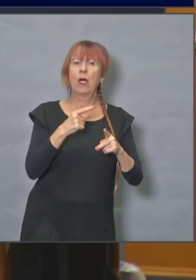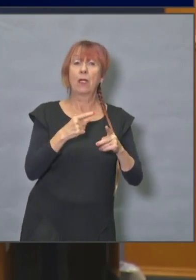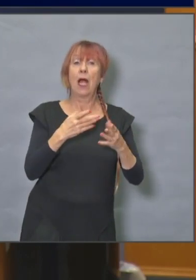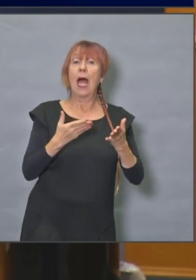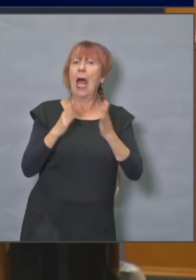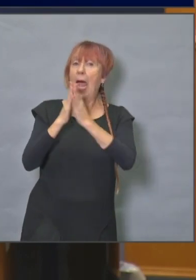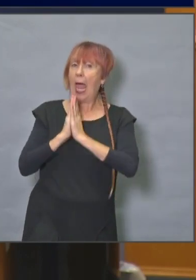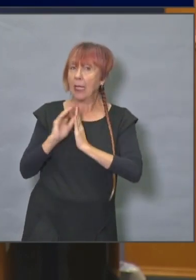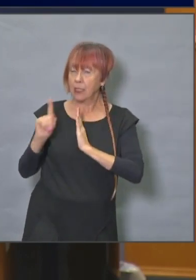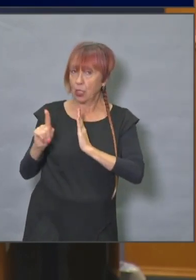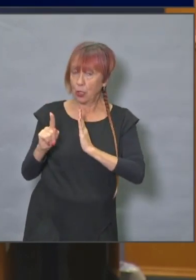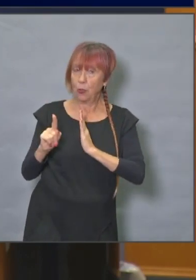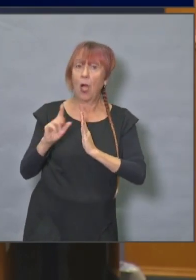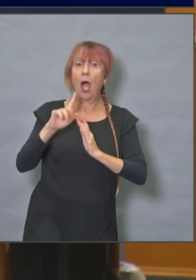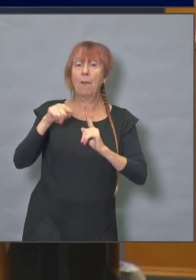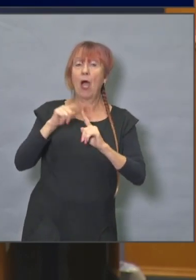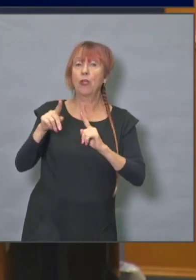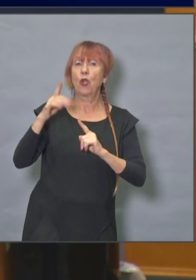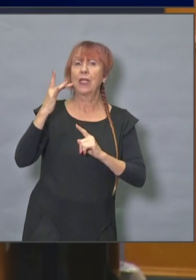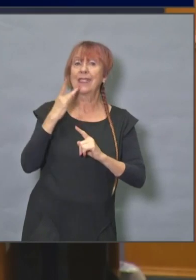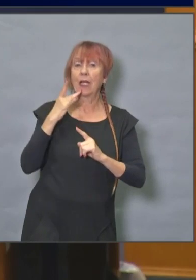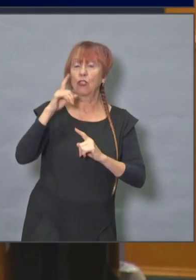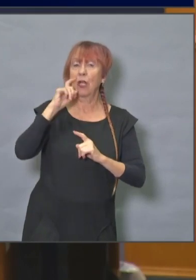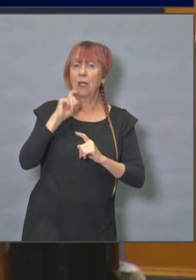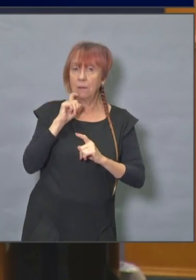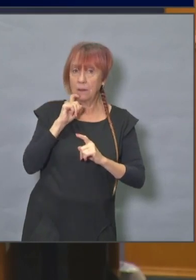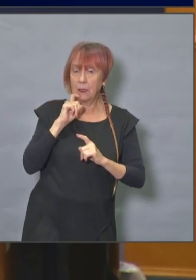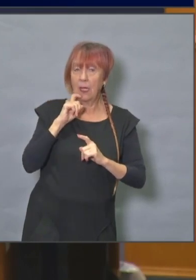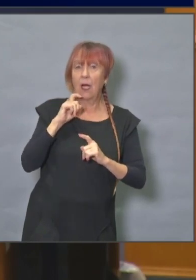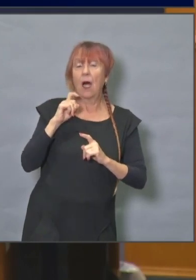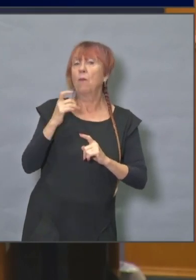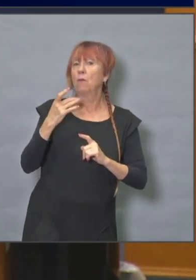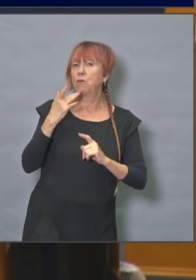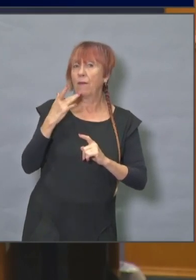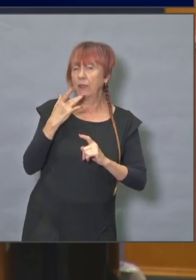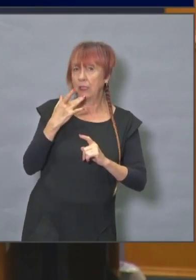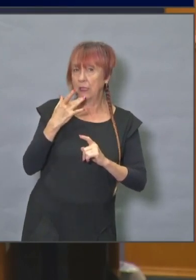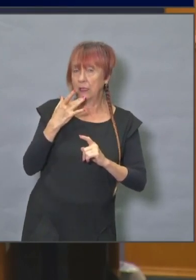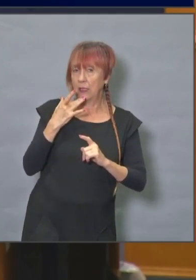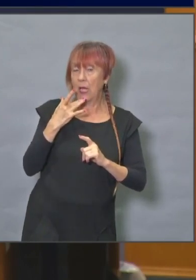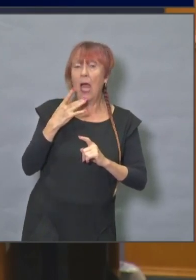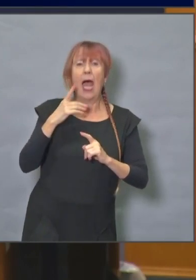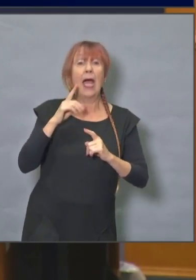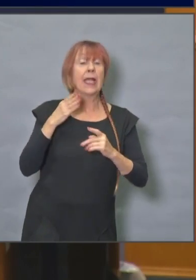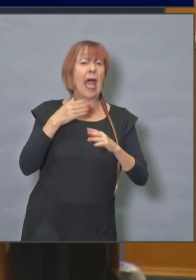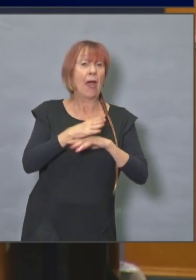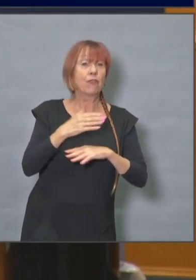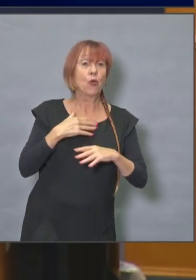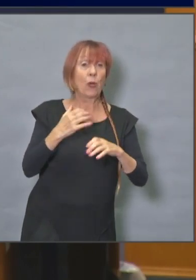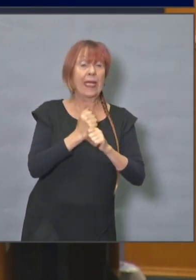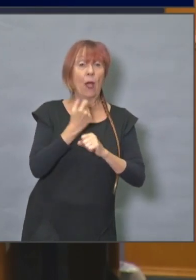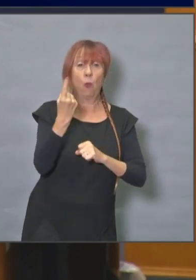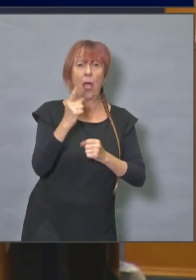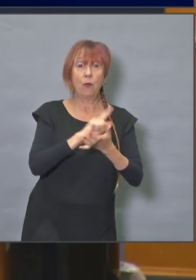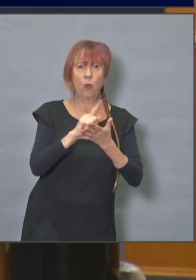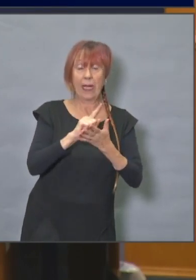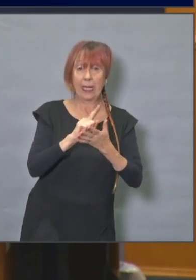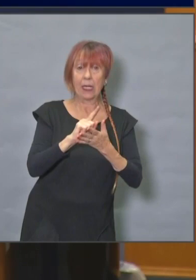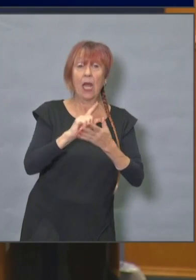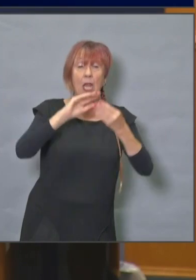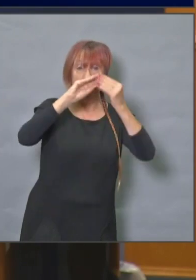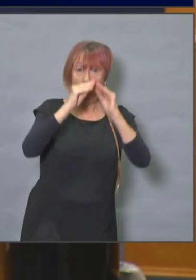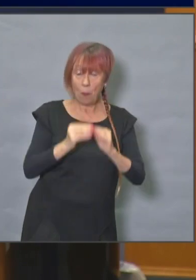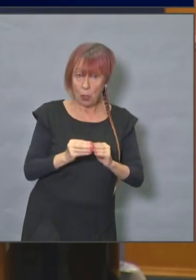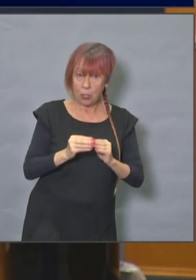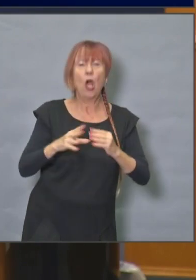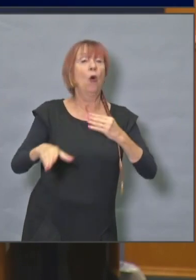to the questions on sexual orientation, gender identity. And once we have at least a week's worth of data on that, we will add that data on a weekly basis